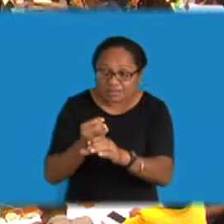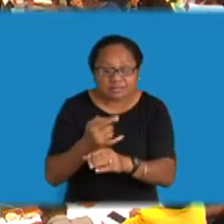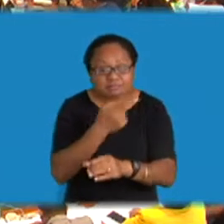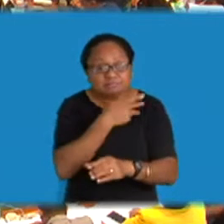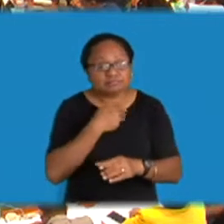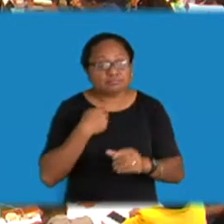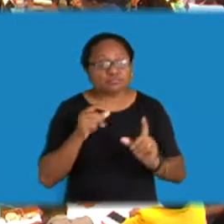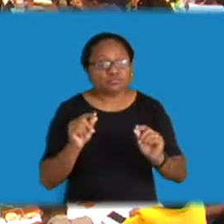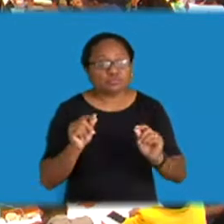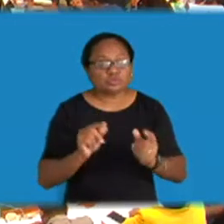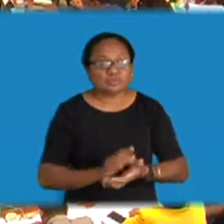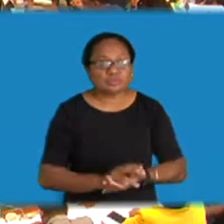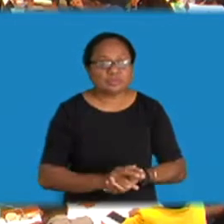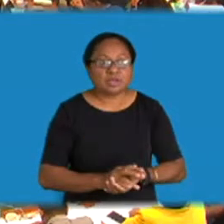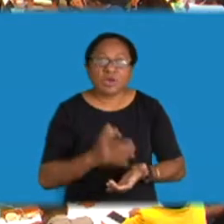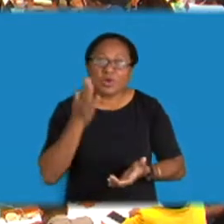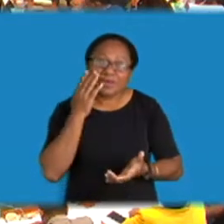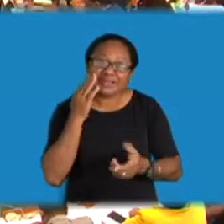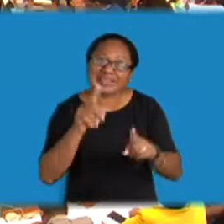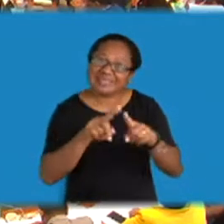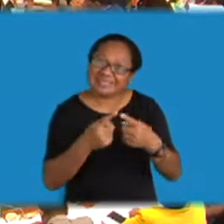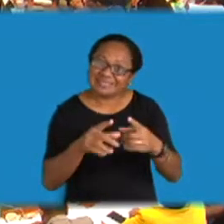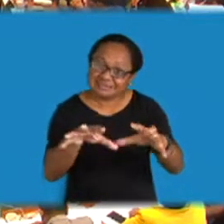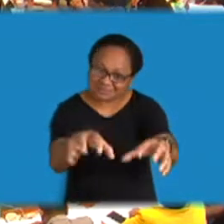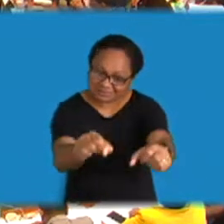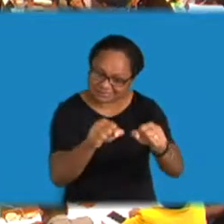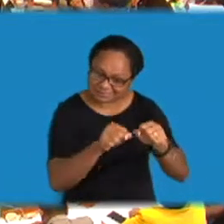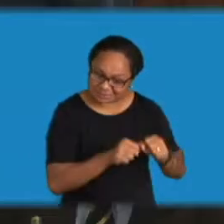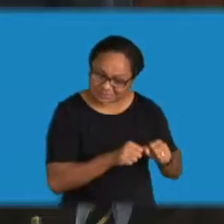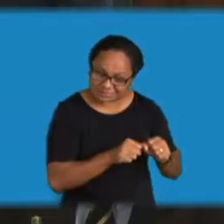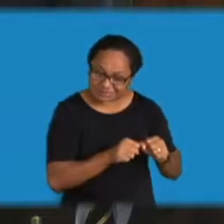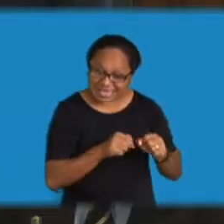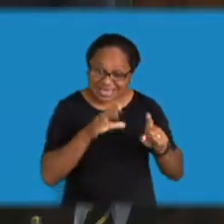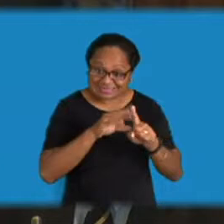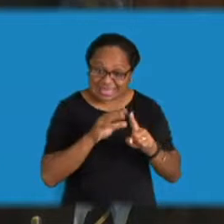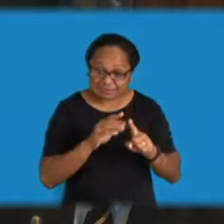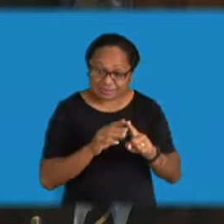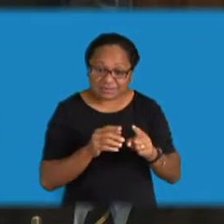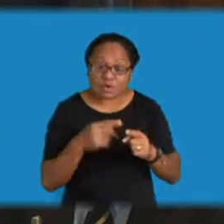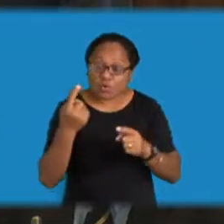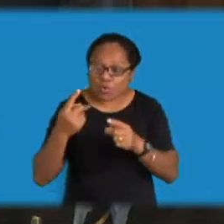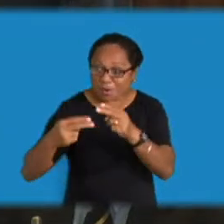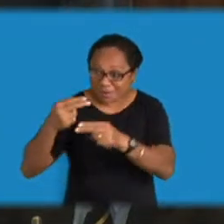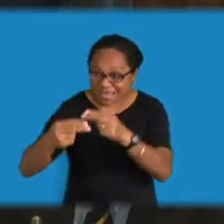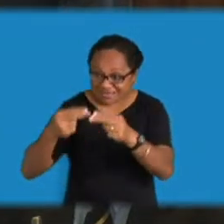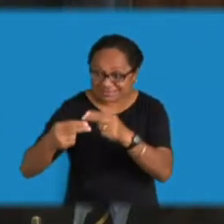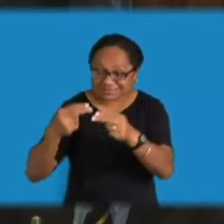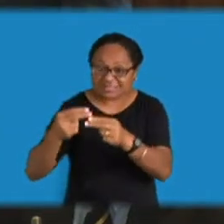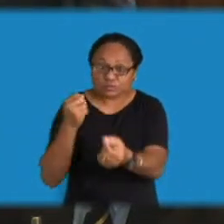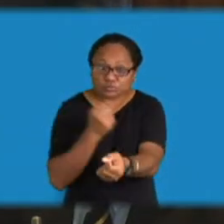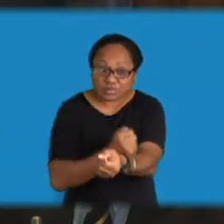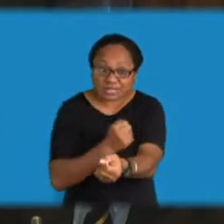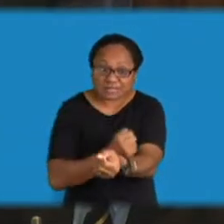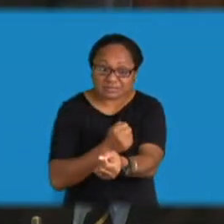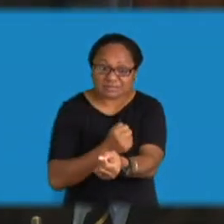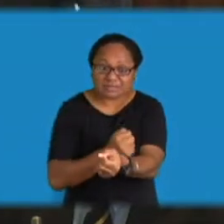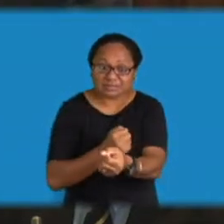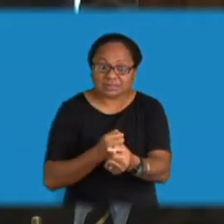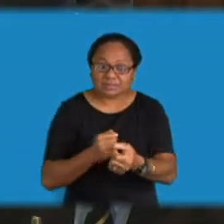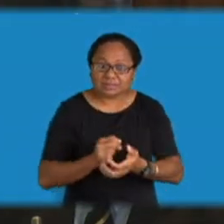Thank you. Items that have been confiscated from people arrested from planting drugs, their homes